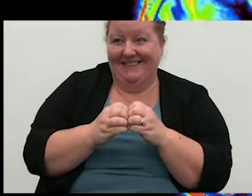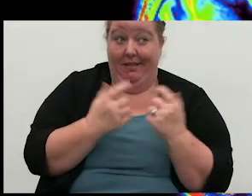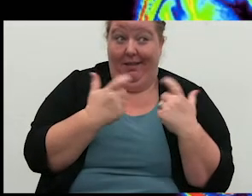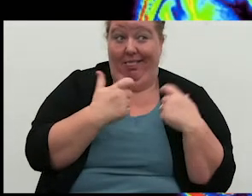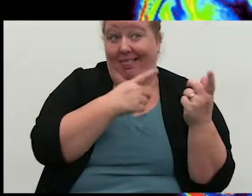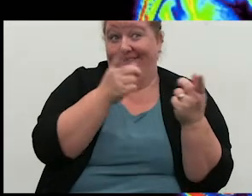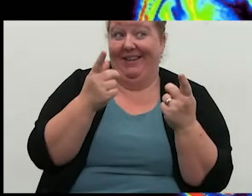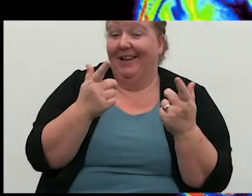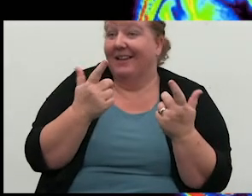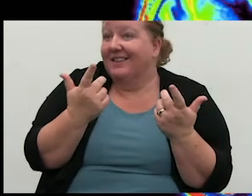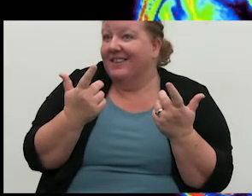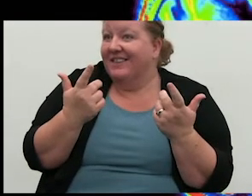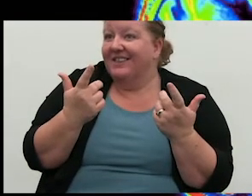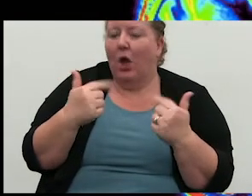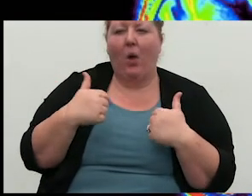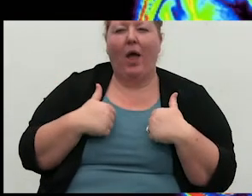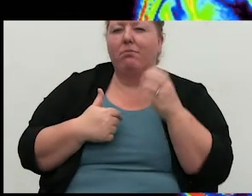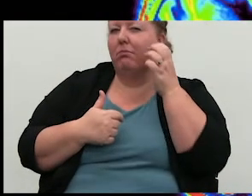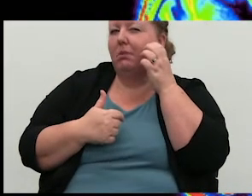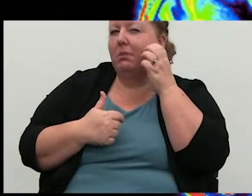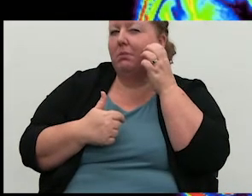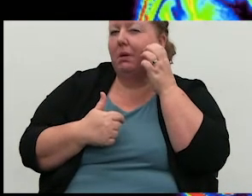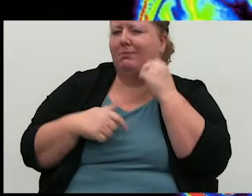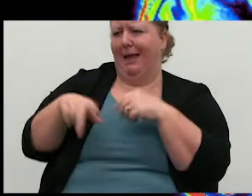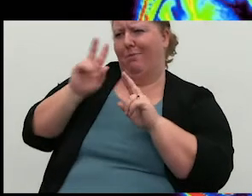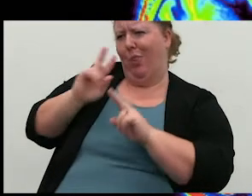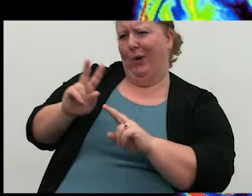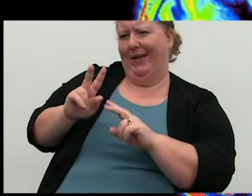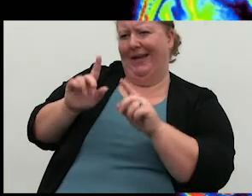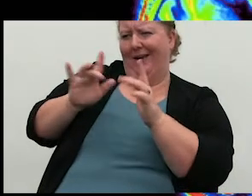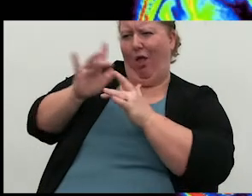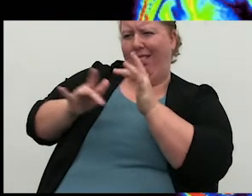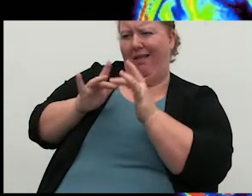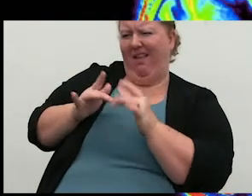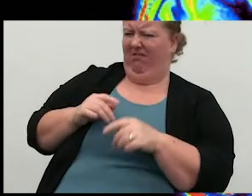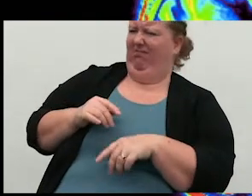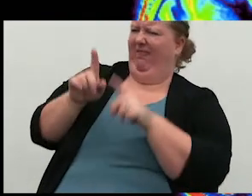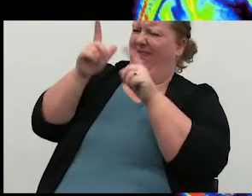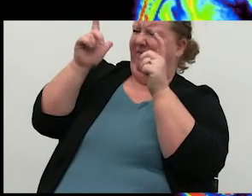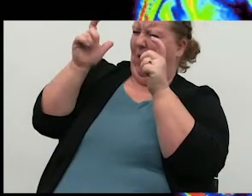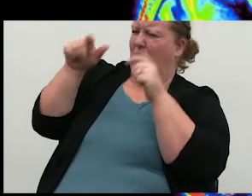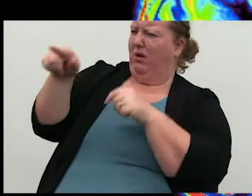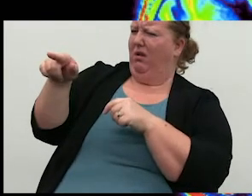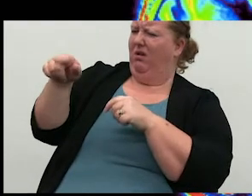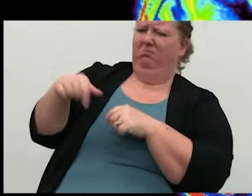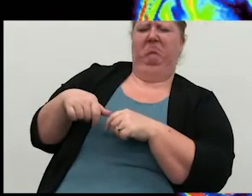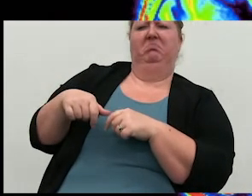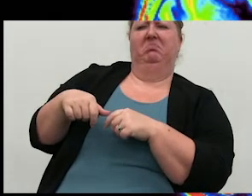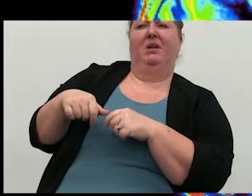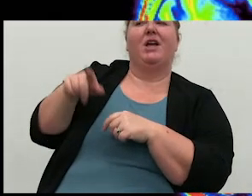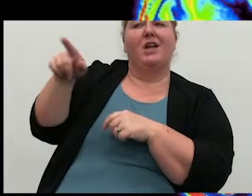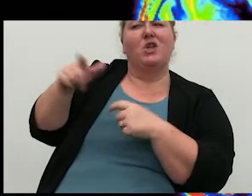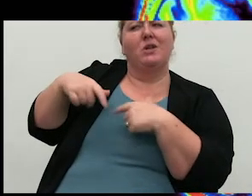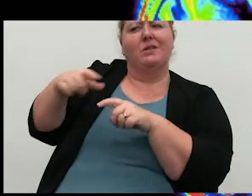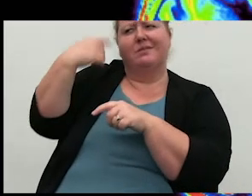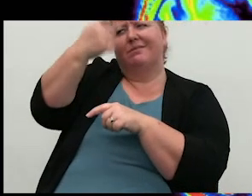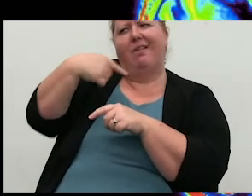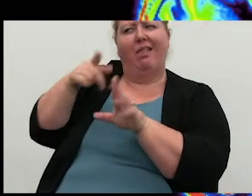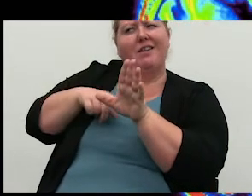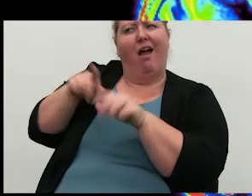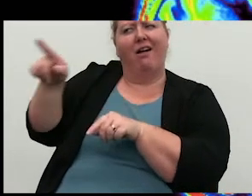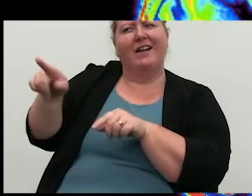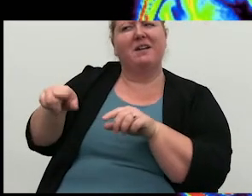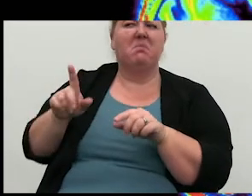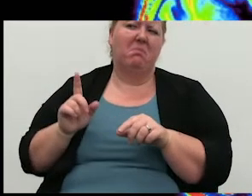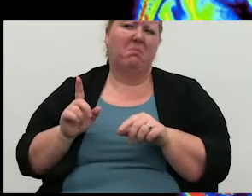And I'm talking to him on the phone, I'm looking at his picture on the internet, going, how long ago was this? Because you still look quite young,